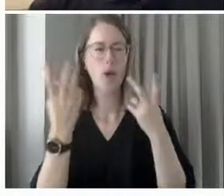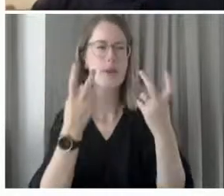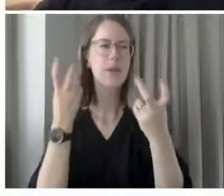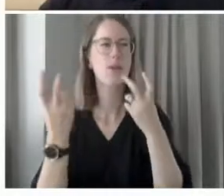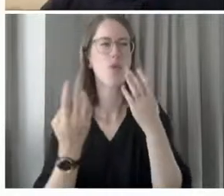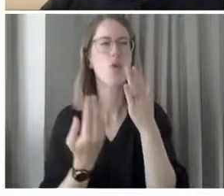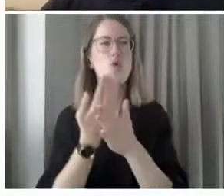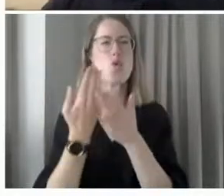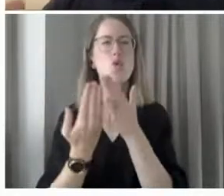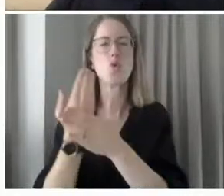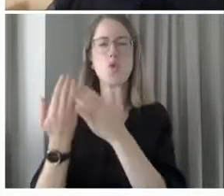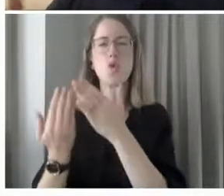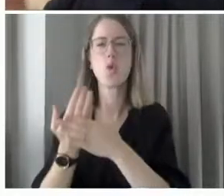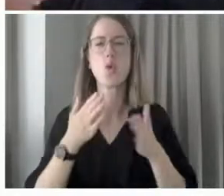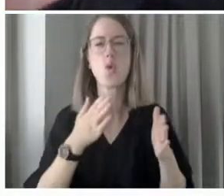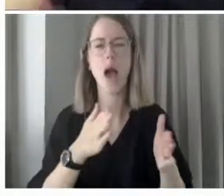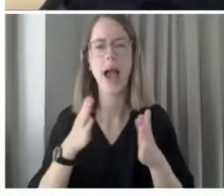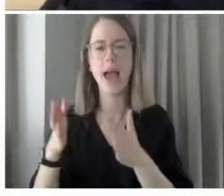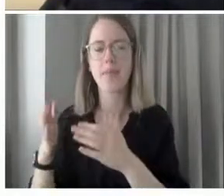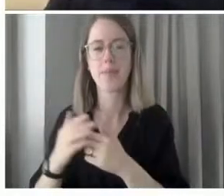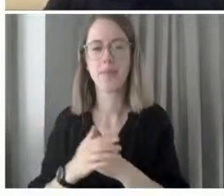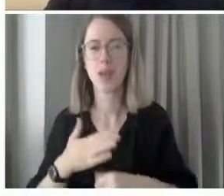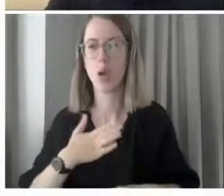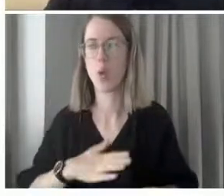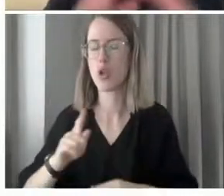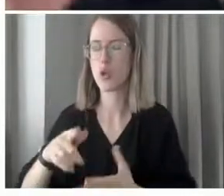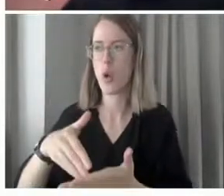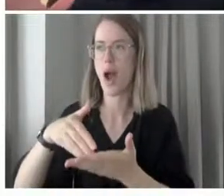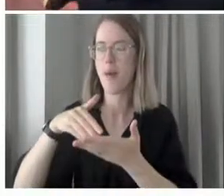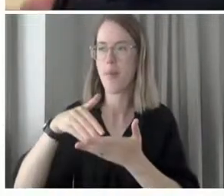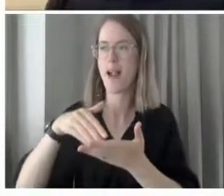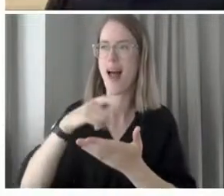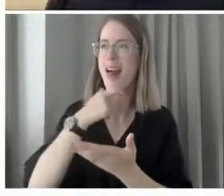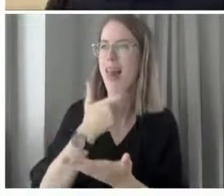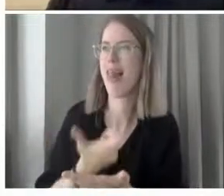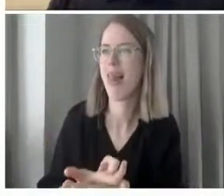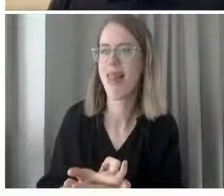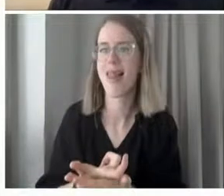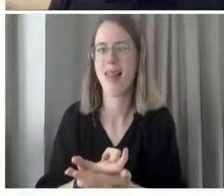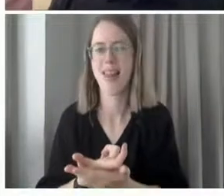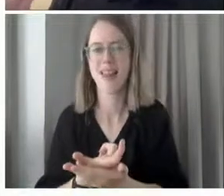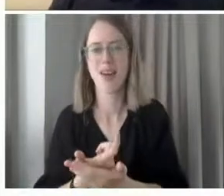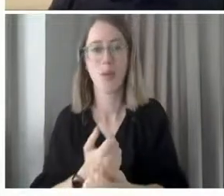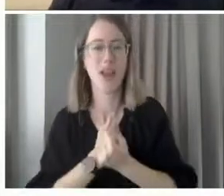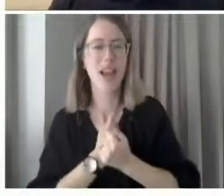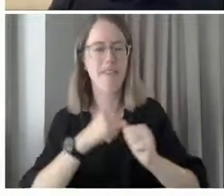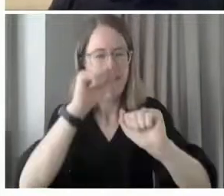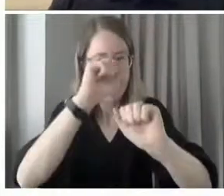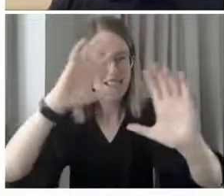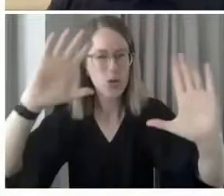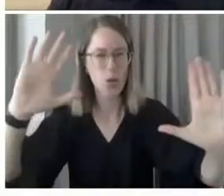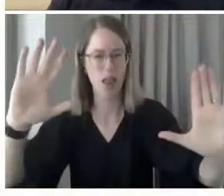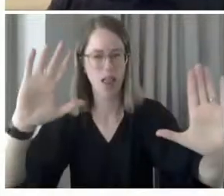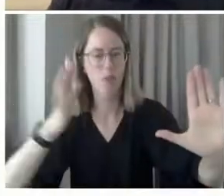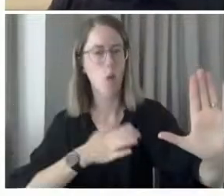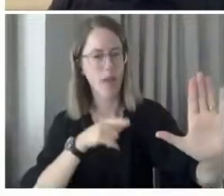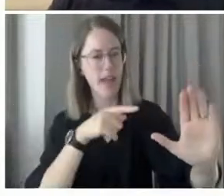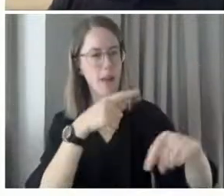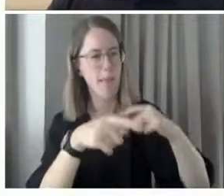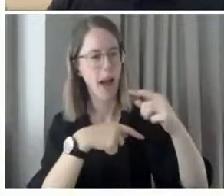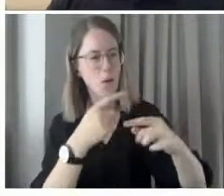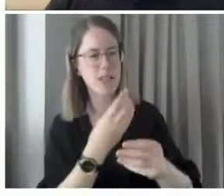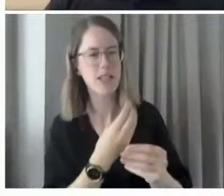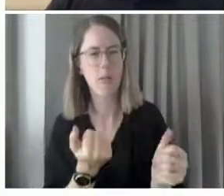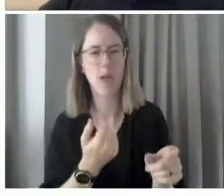thing. We want you to blow our mind, and we love anything visual. So we like it to be about something. We like it to